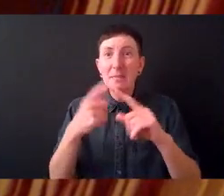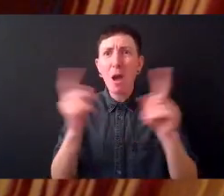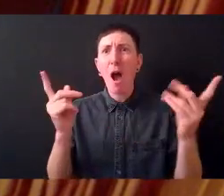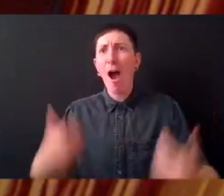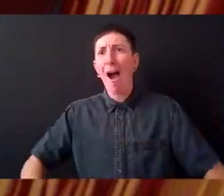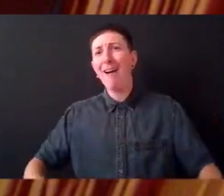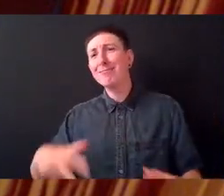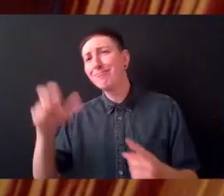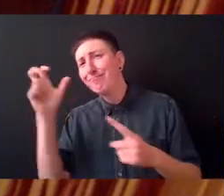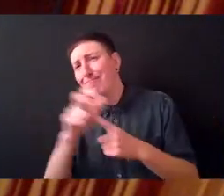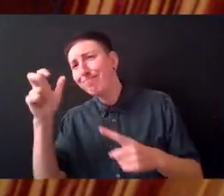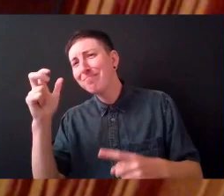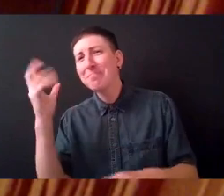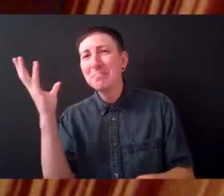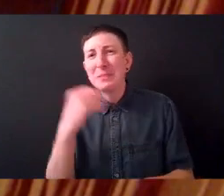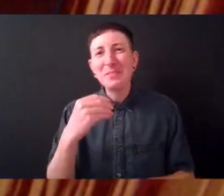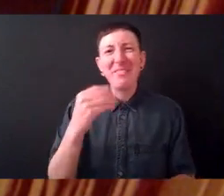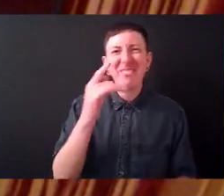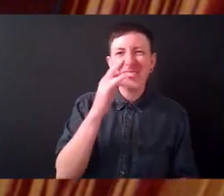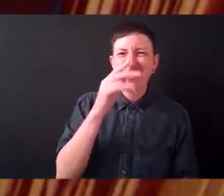I'm just gonna add another one down.